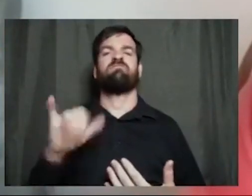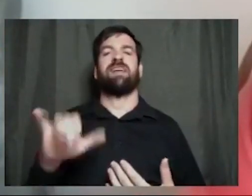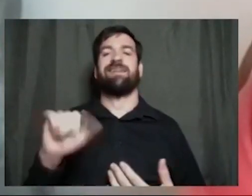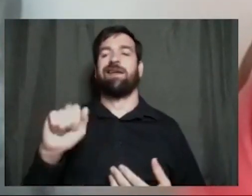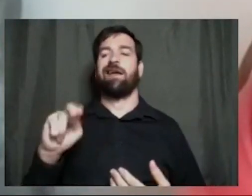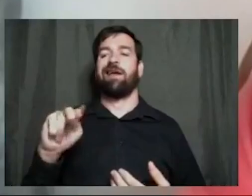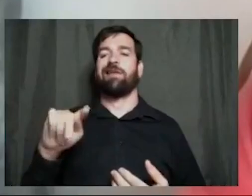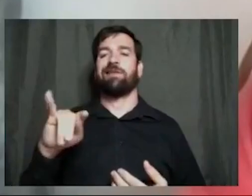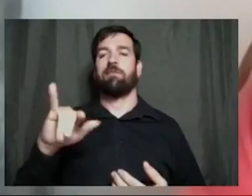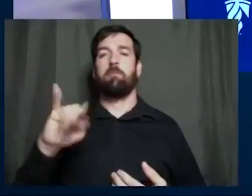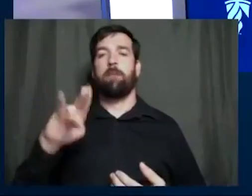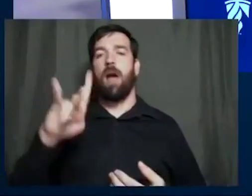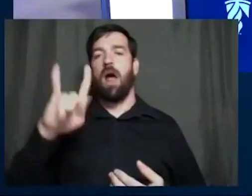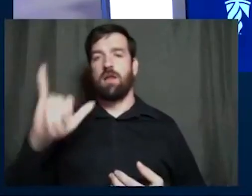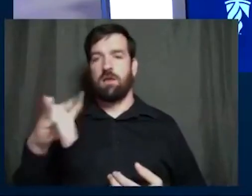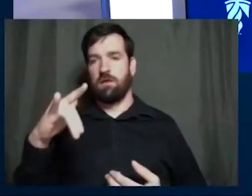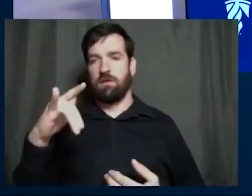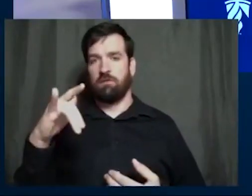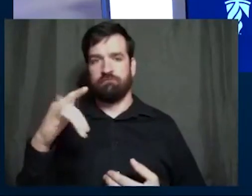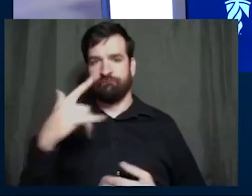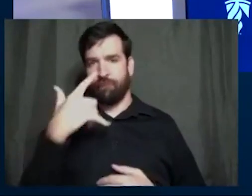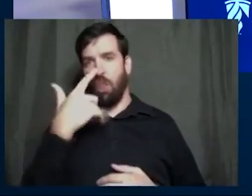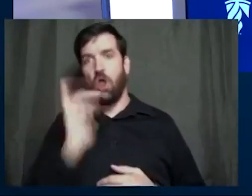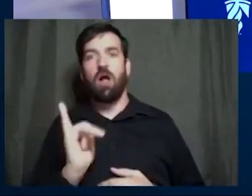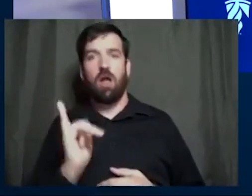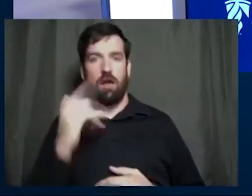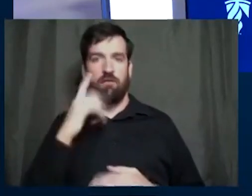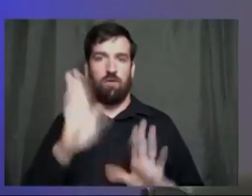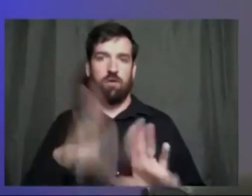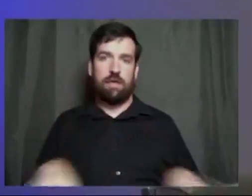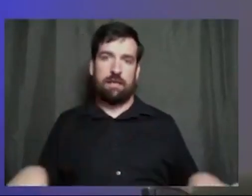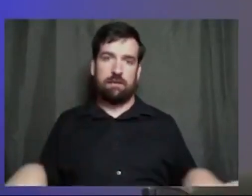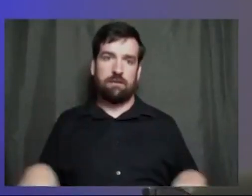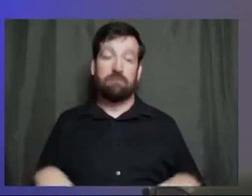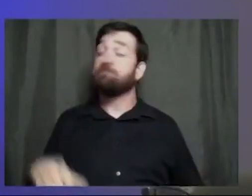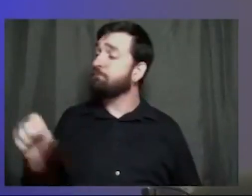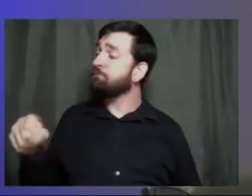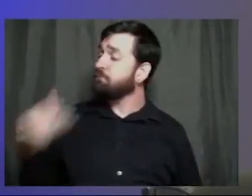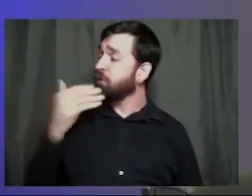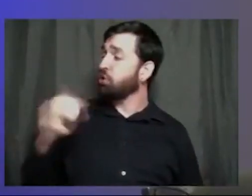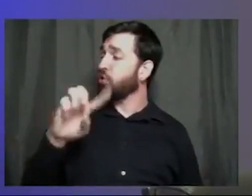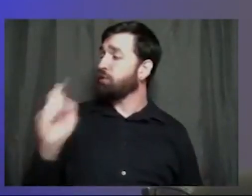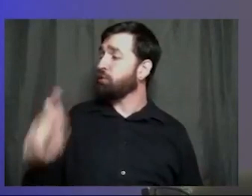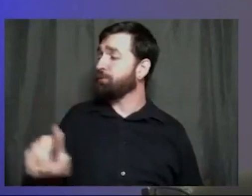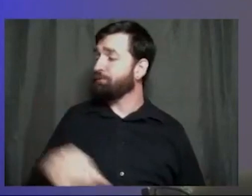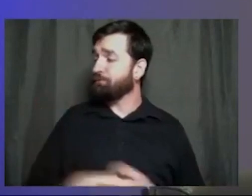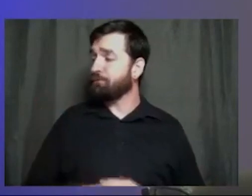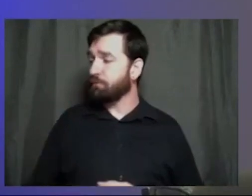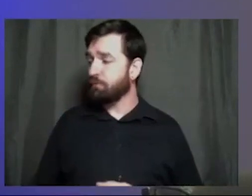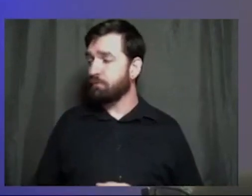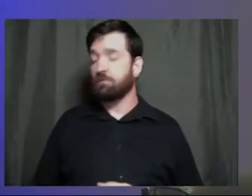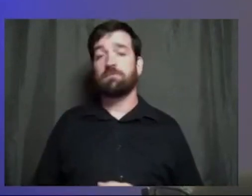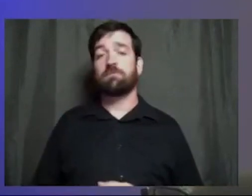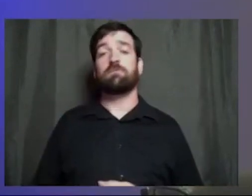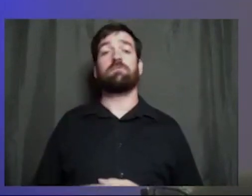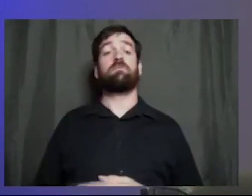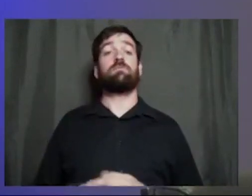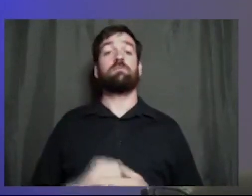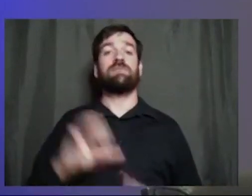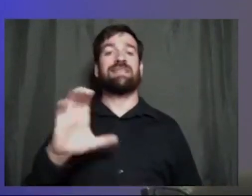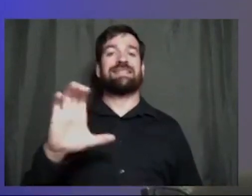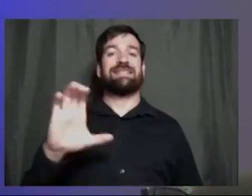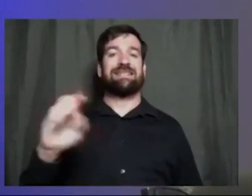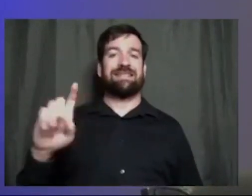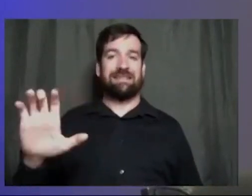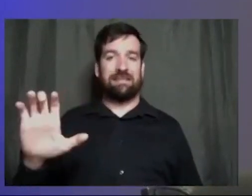buildup looks like in a child as young as her. Yeah, sure. That's a great question. So, what the CDC kind